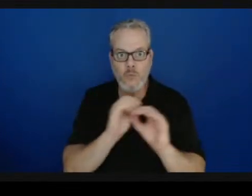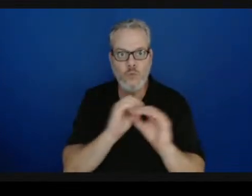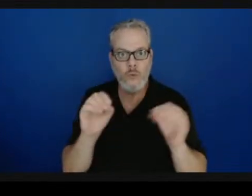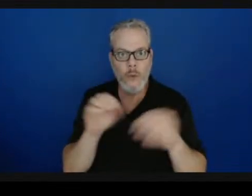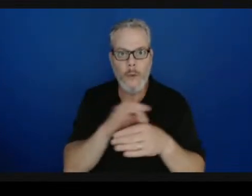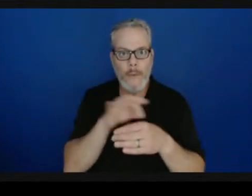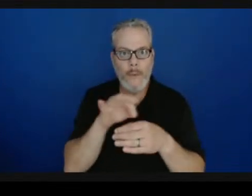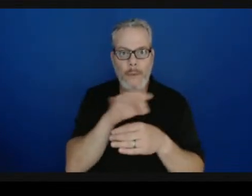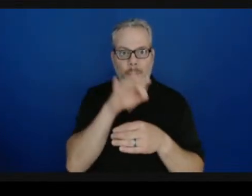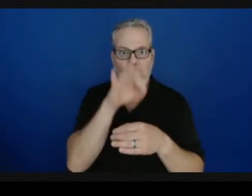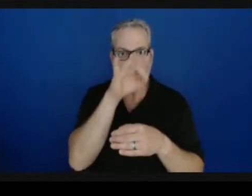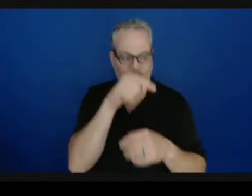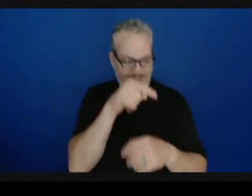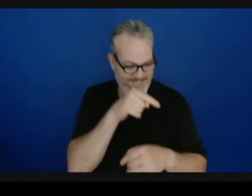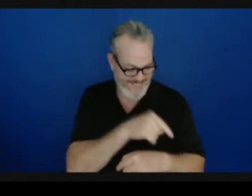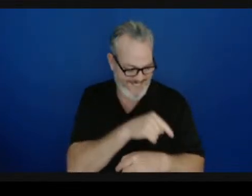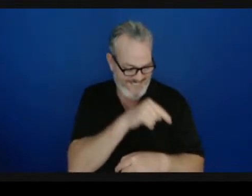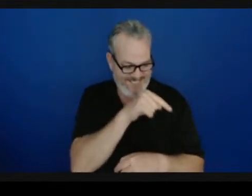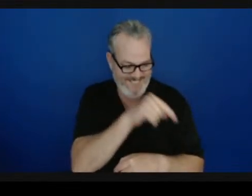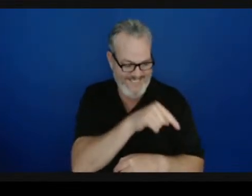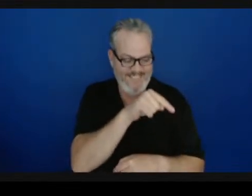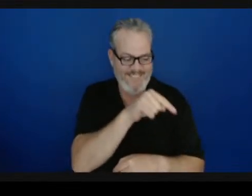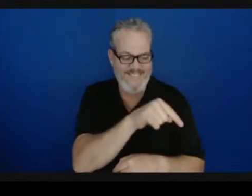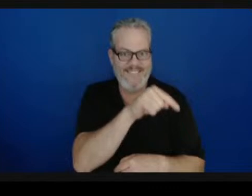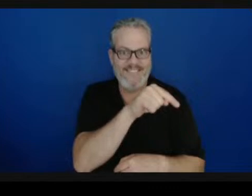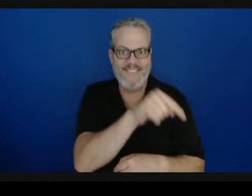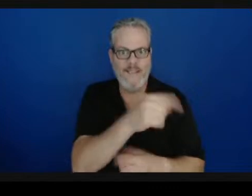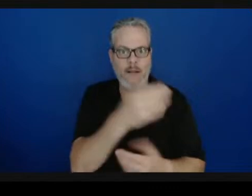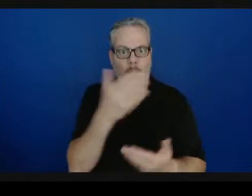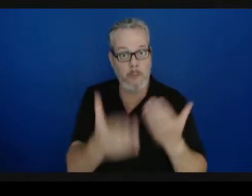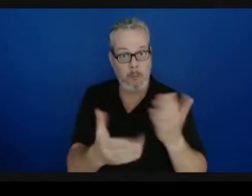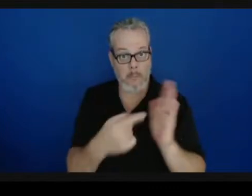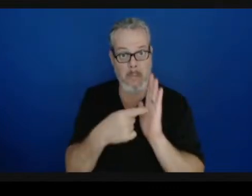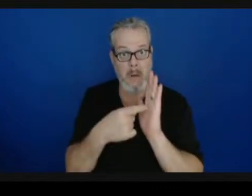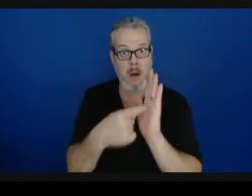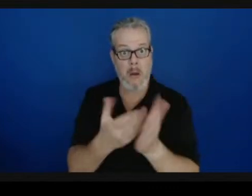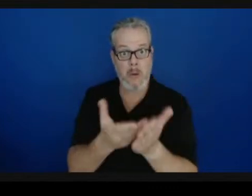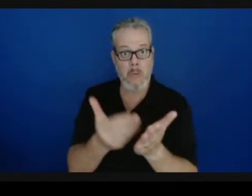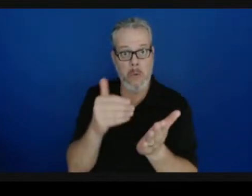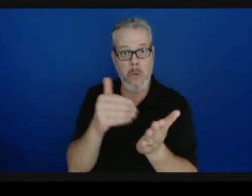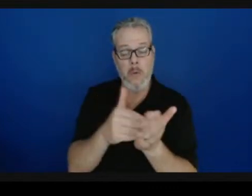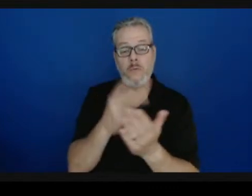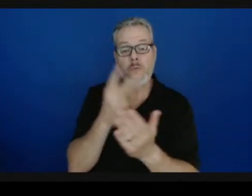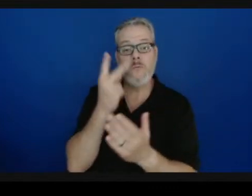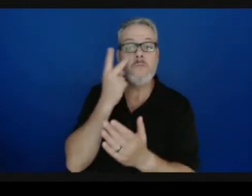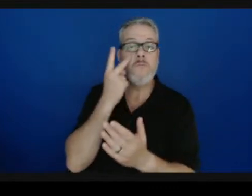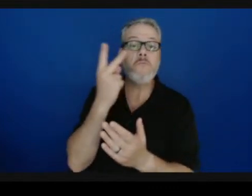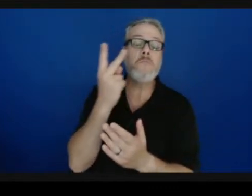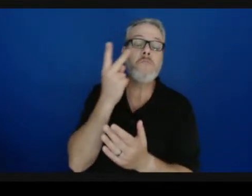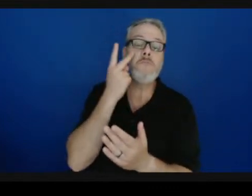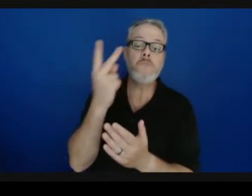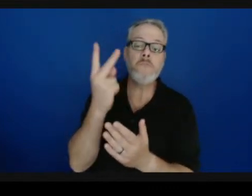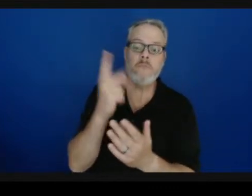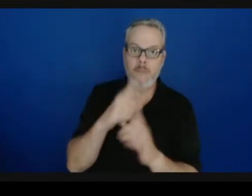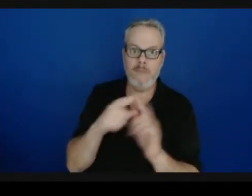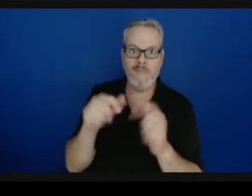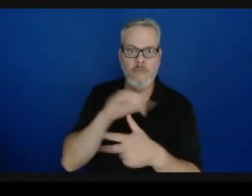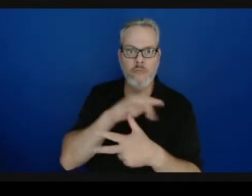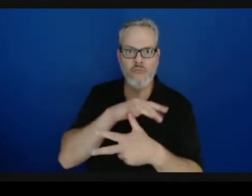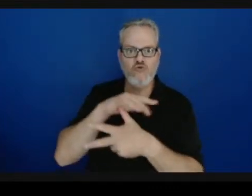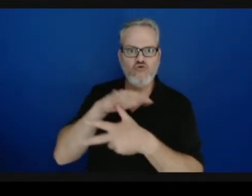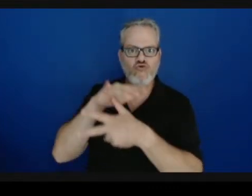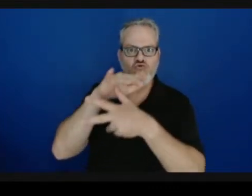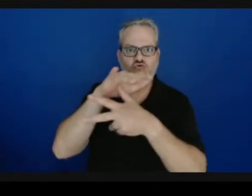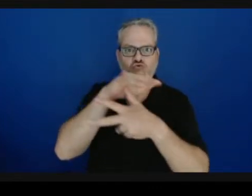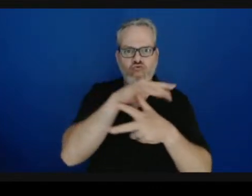show something again here in the future. But As the helicopter comes around, let's see if we